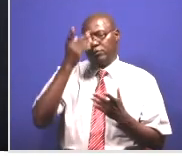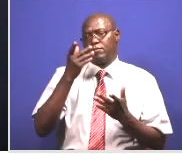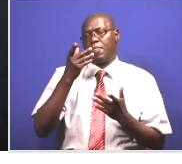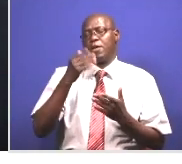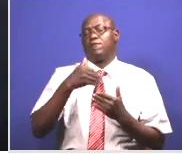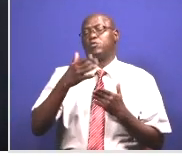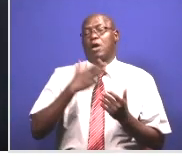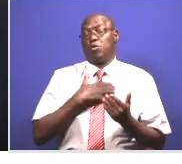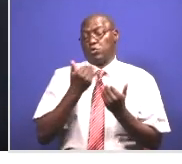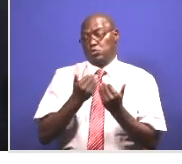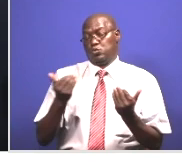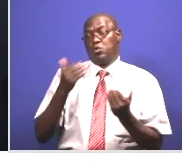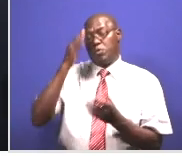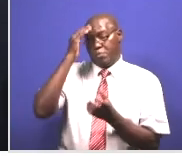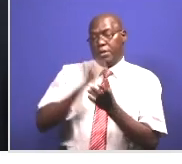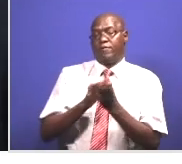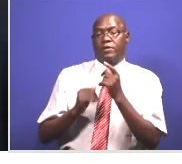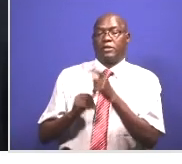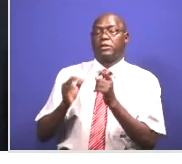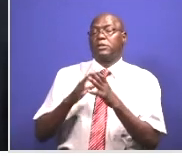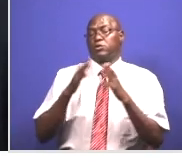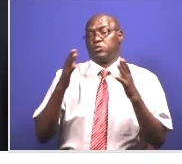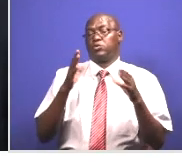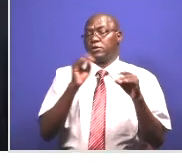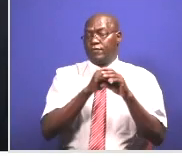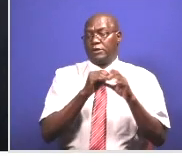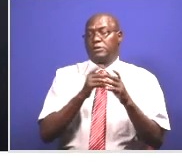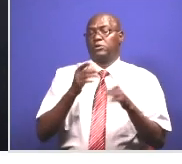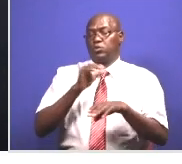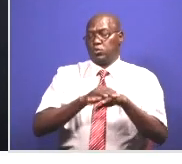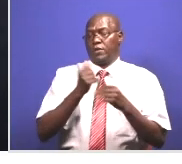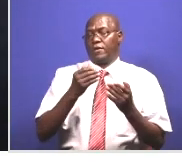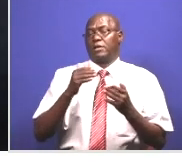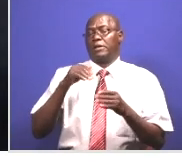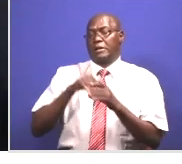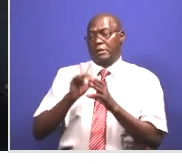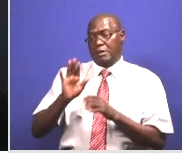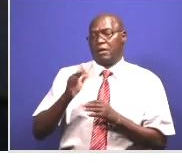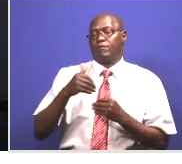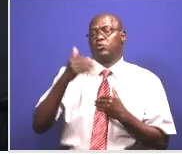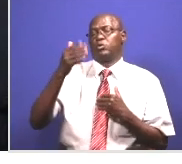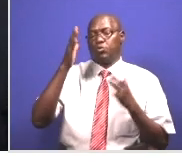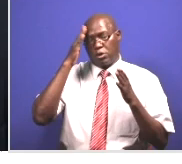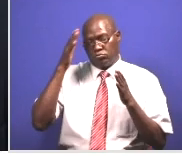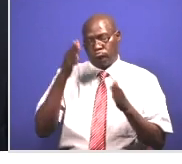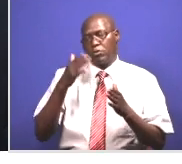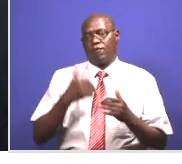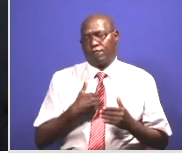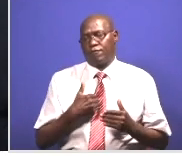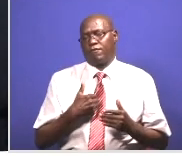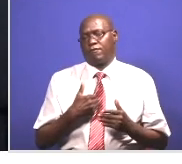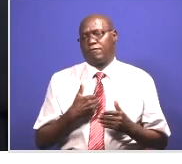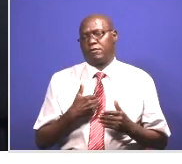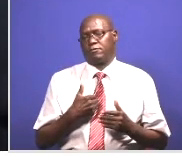children. It's our duty to invest in that future. And so this is something that we're committed to and something that we shall